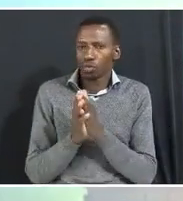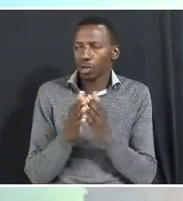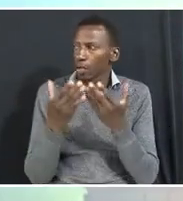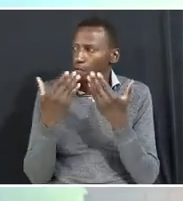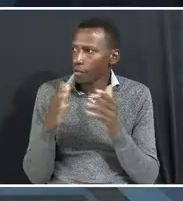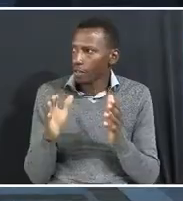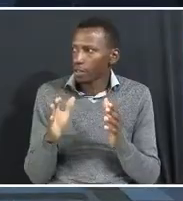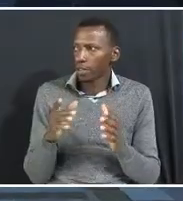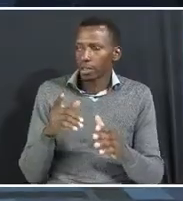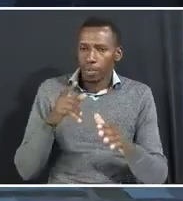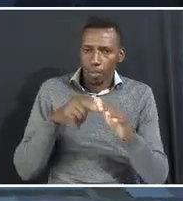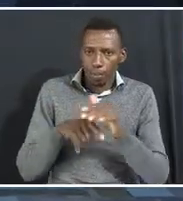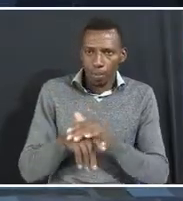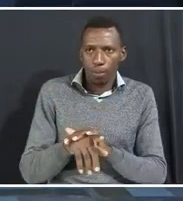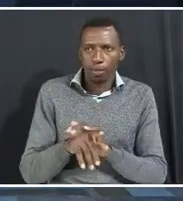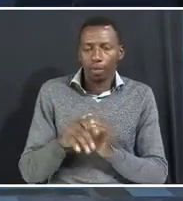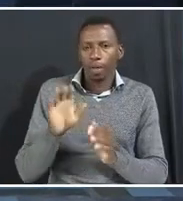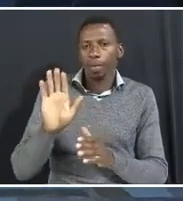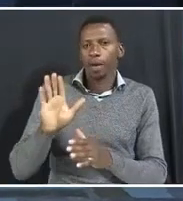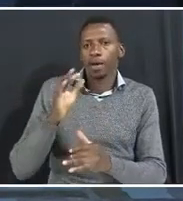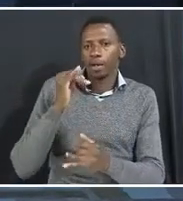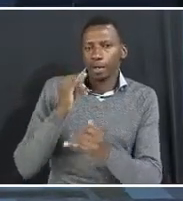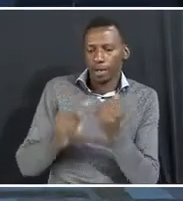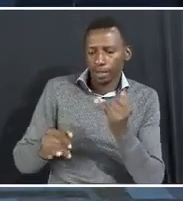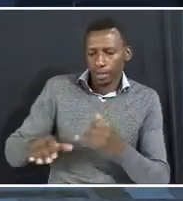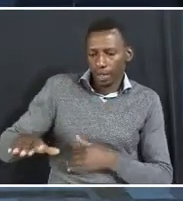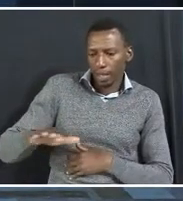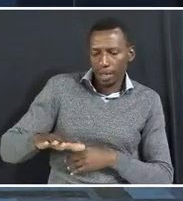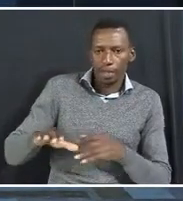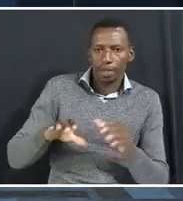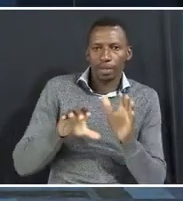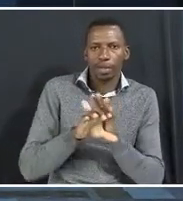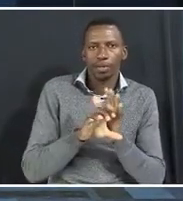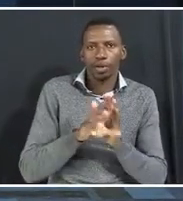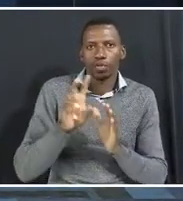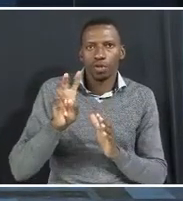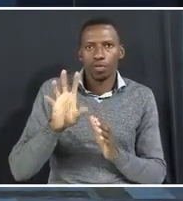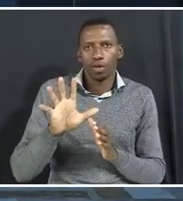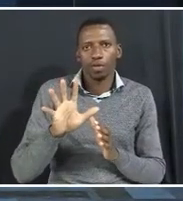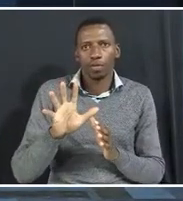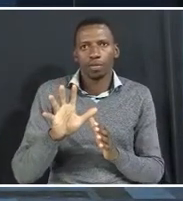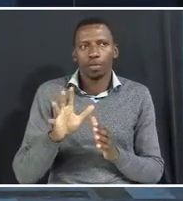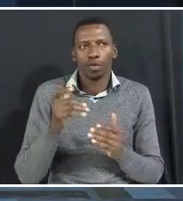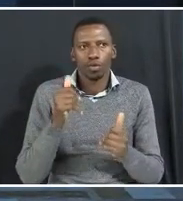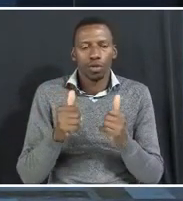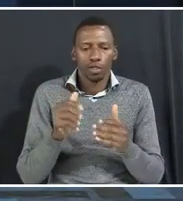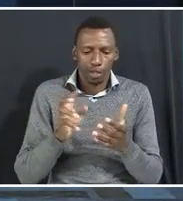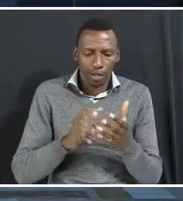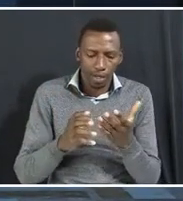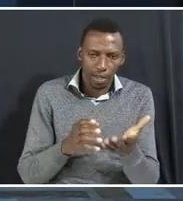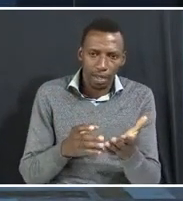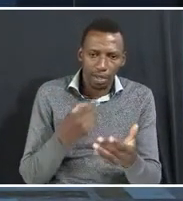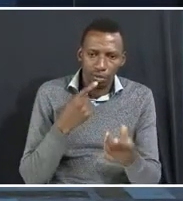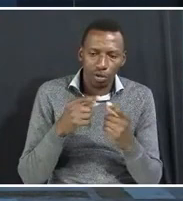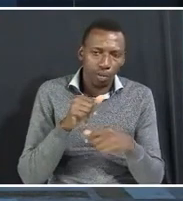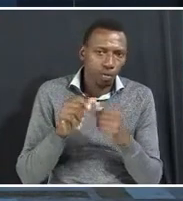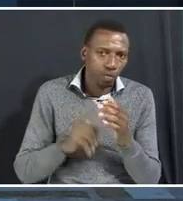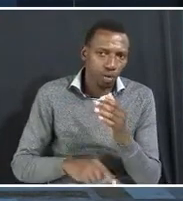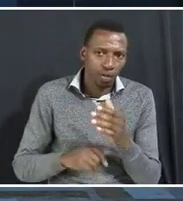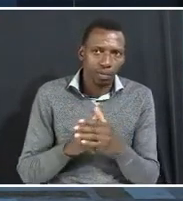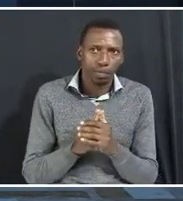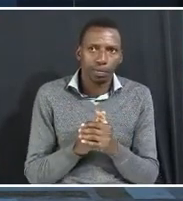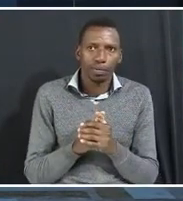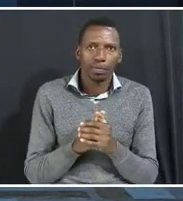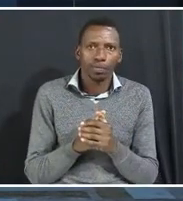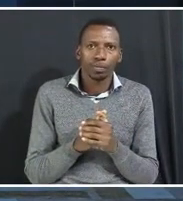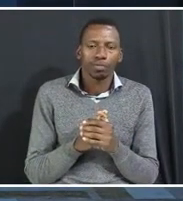he enters into this last part of chapter 25, where we are reading these two texts. He speaks about the sheep and